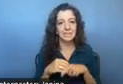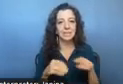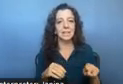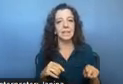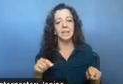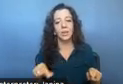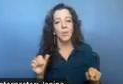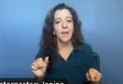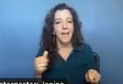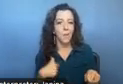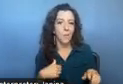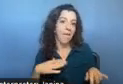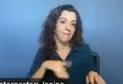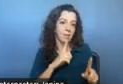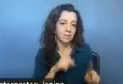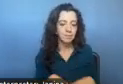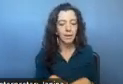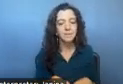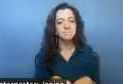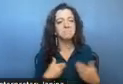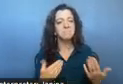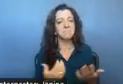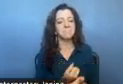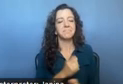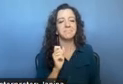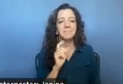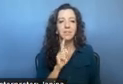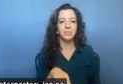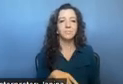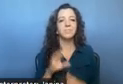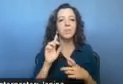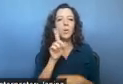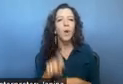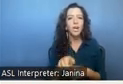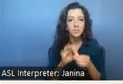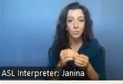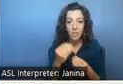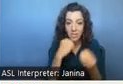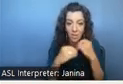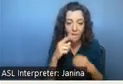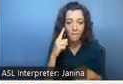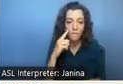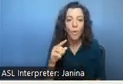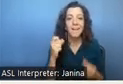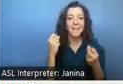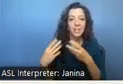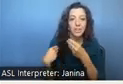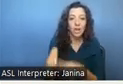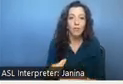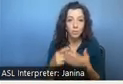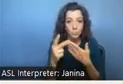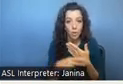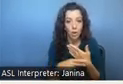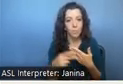to um yet um question about nutrition funding for intergenerational programs they're asking if we can